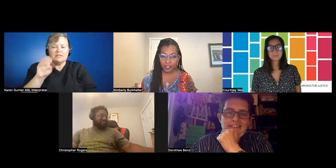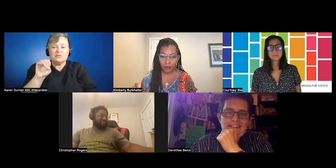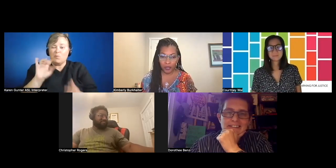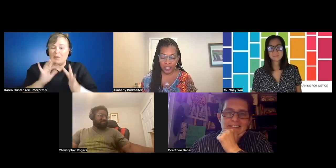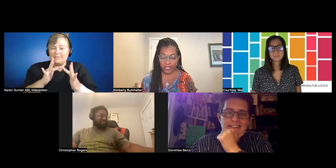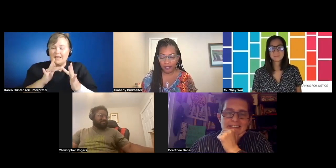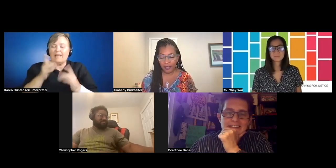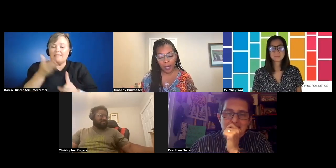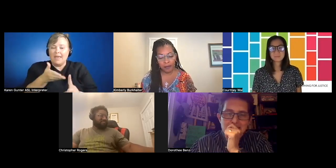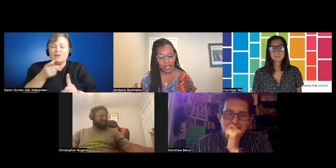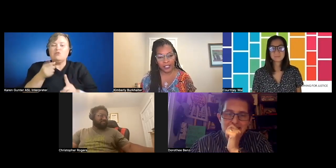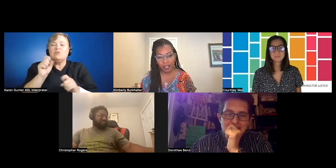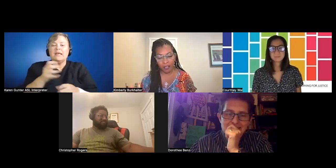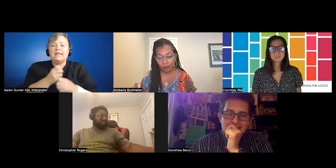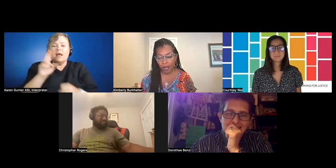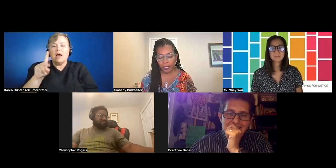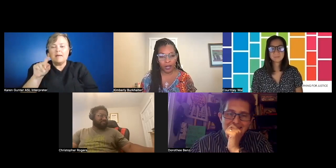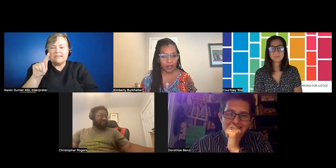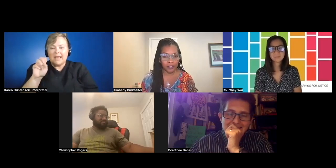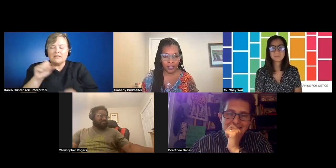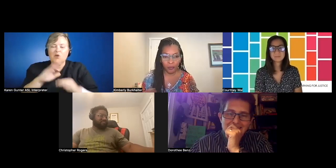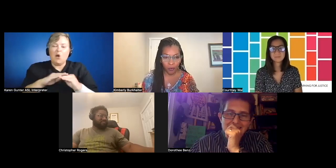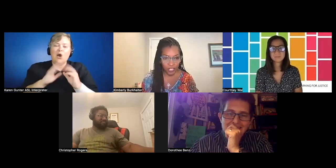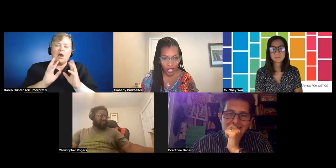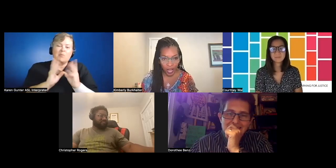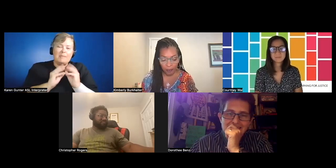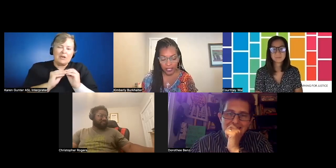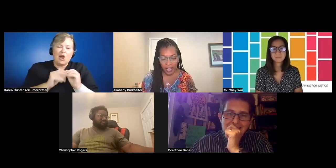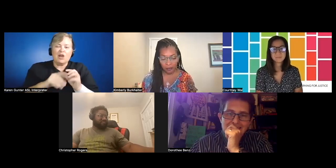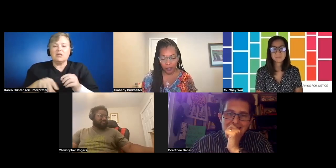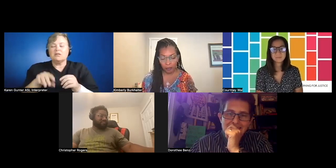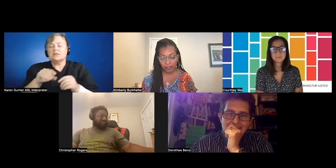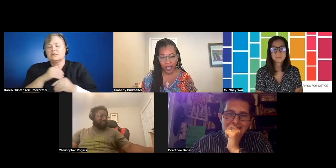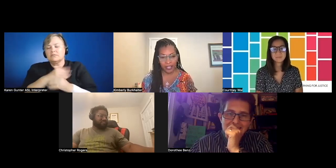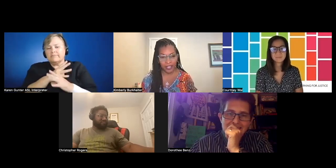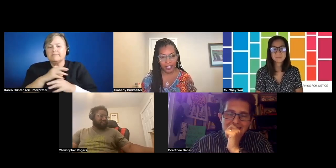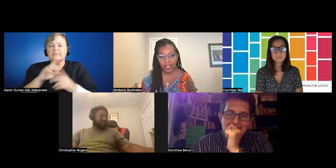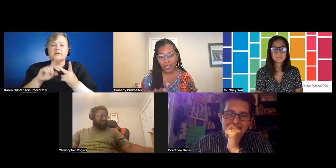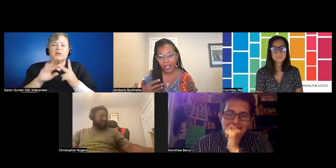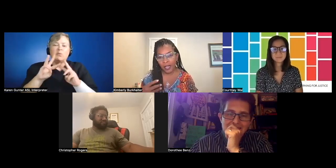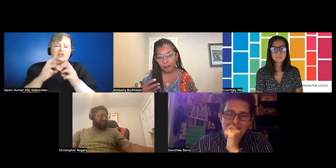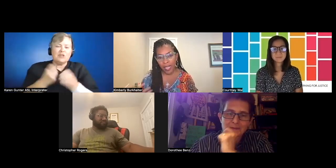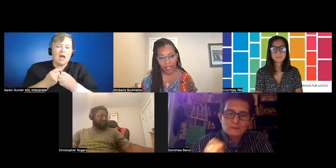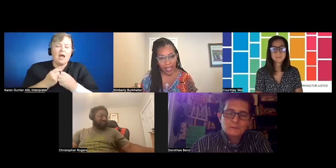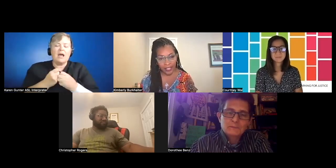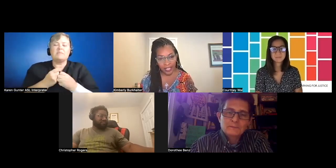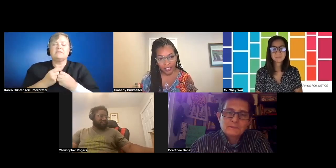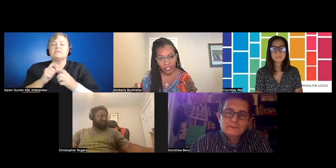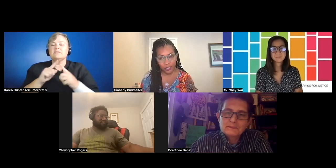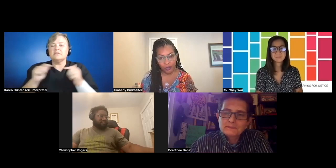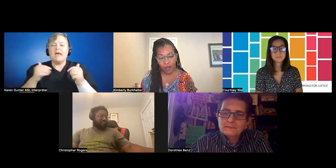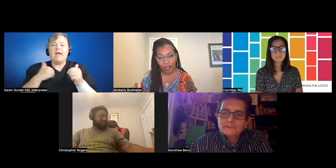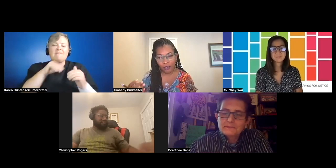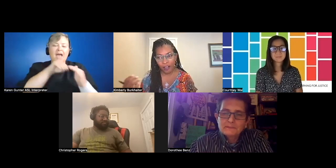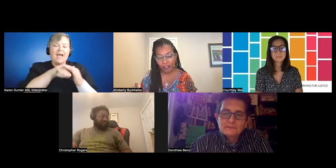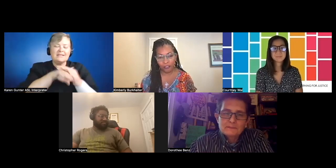there you'll receive updates on webinars, on workshops that we're providing, have access